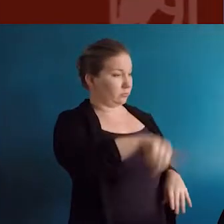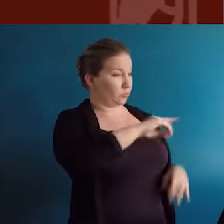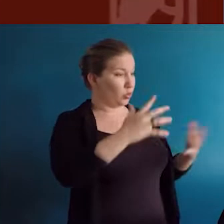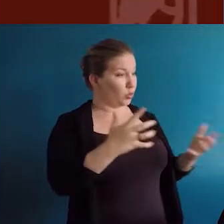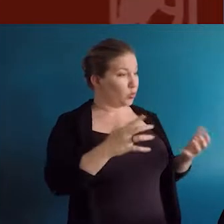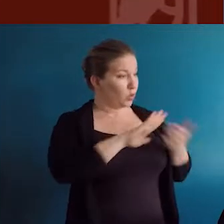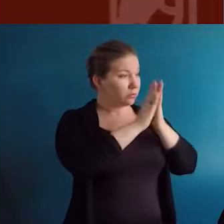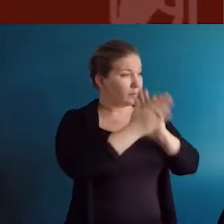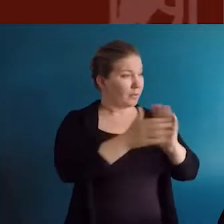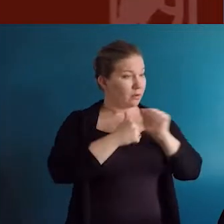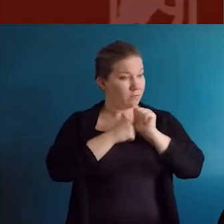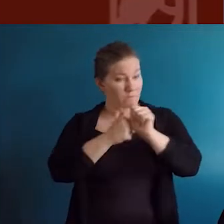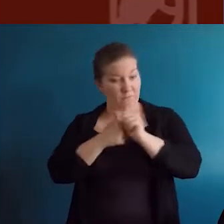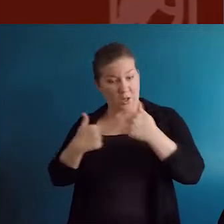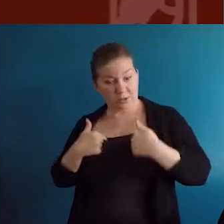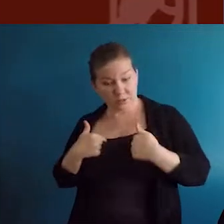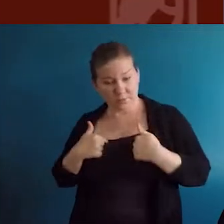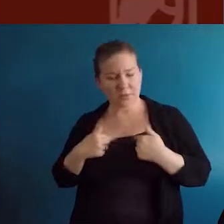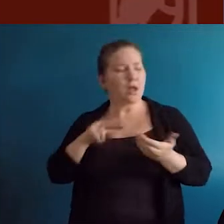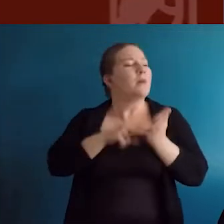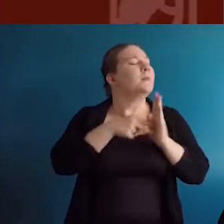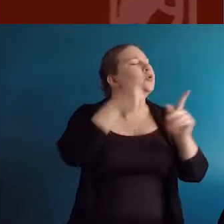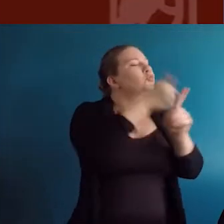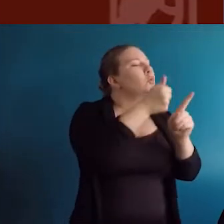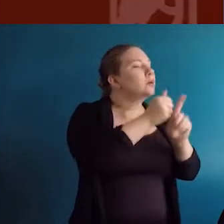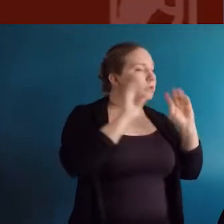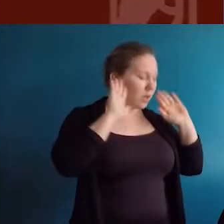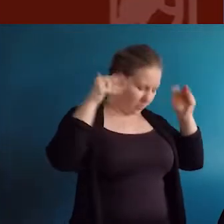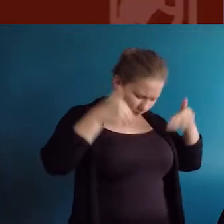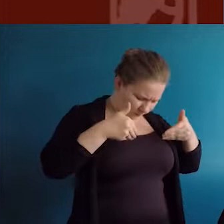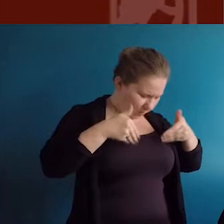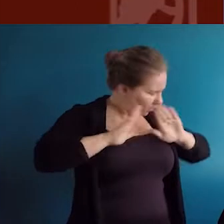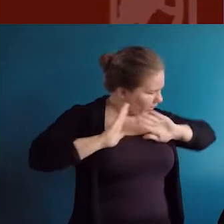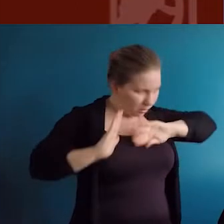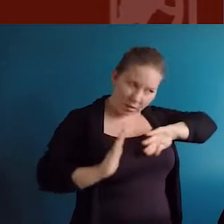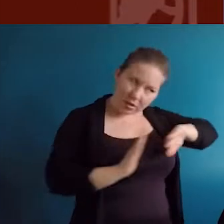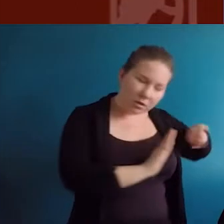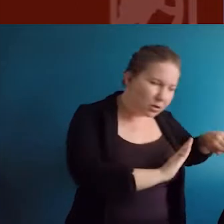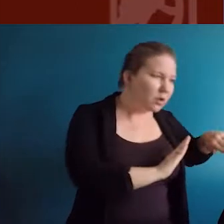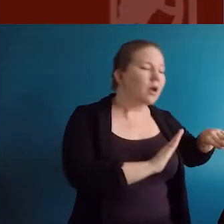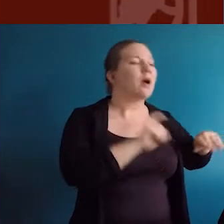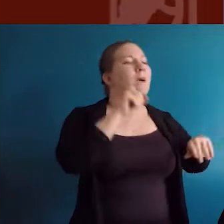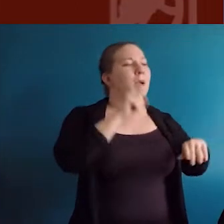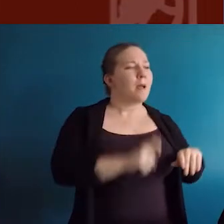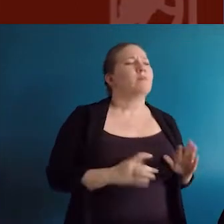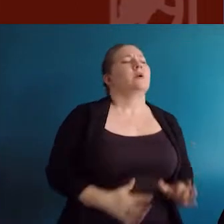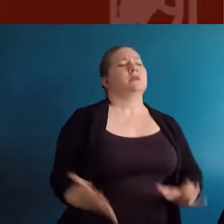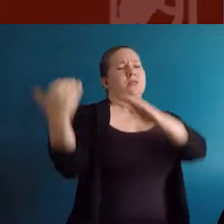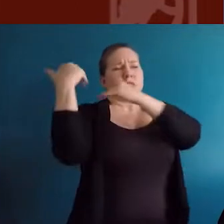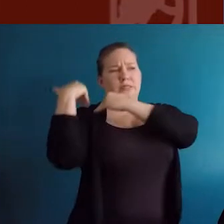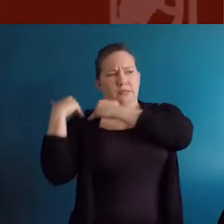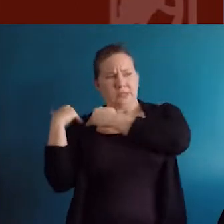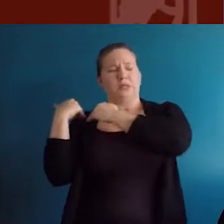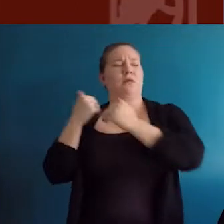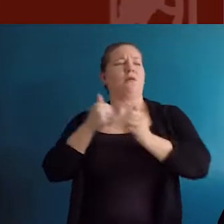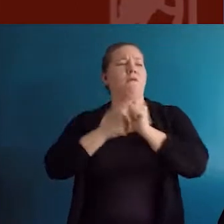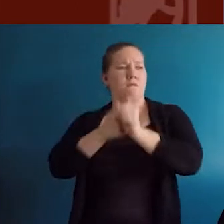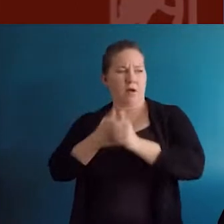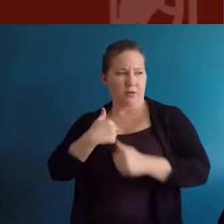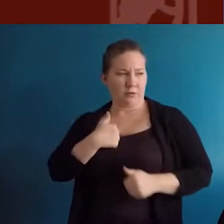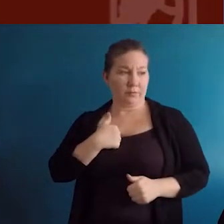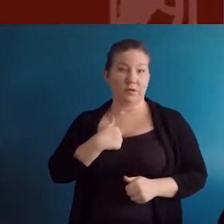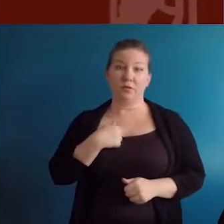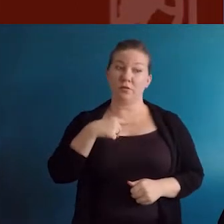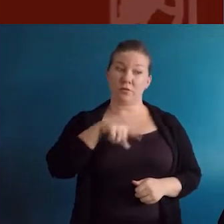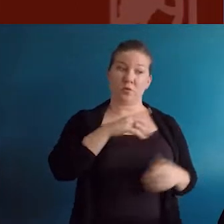disciples, If any want to become my followers, let them deny themselves and take up their cross and follow me. For those who